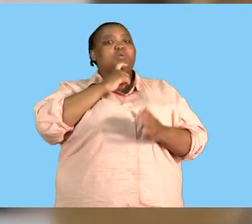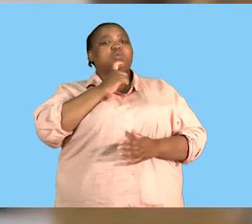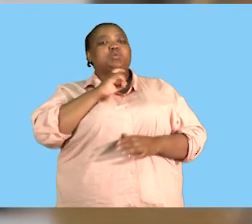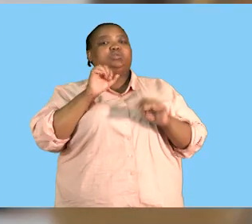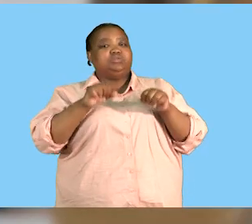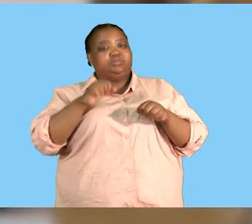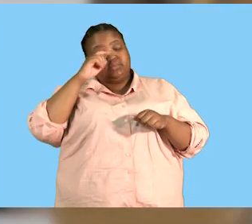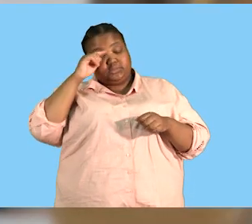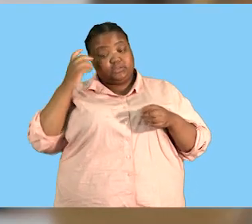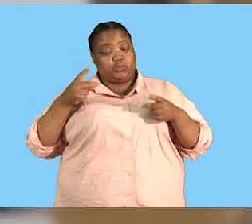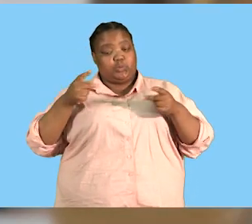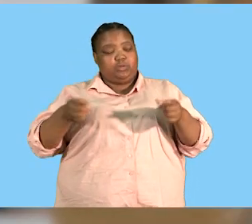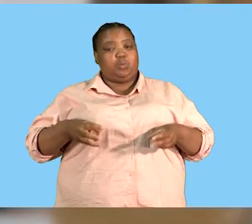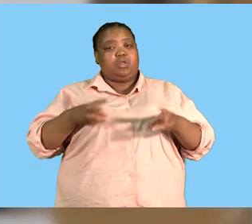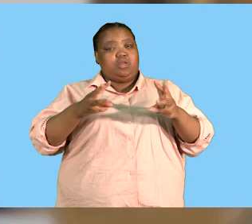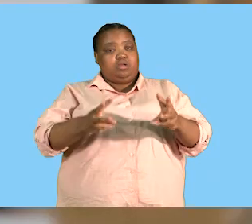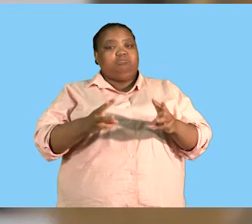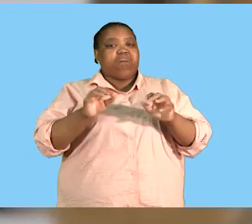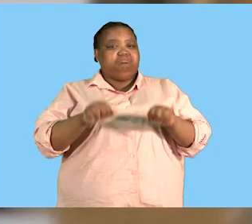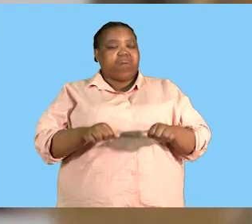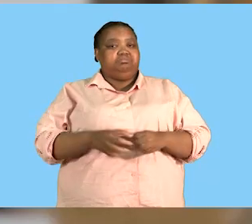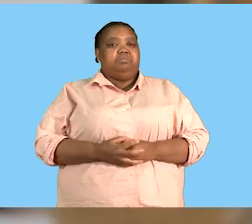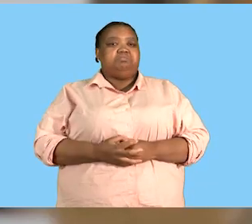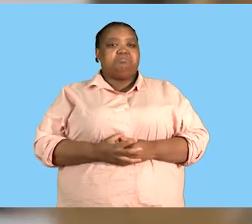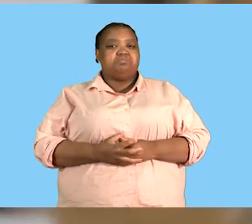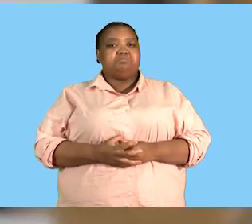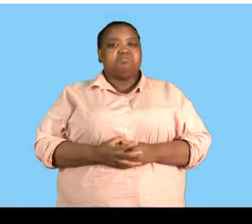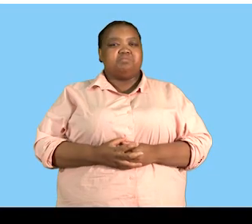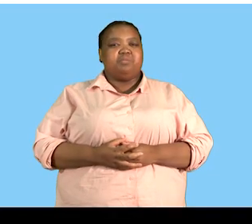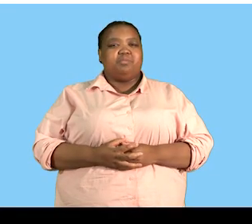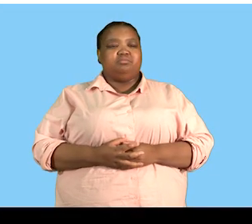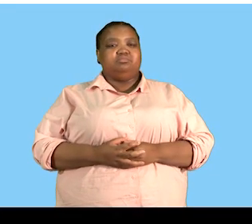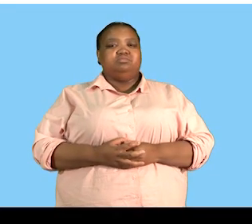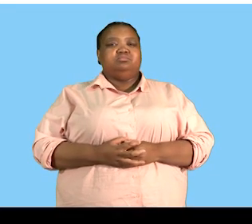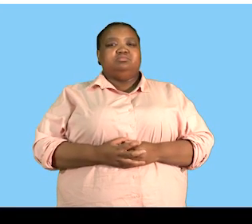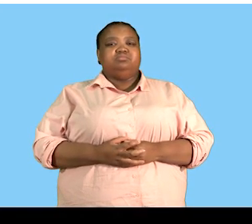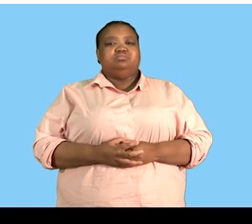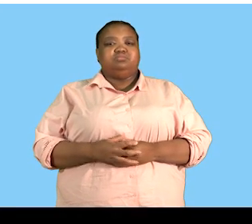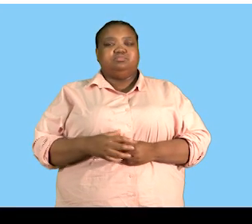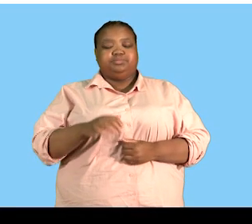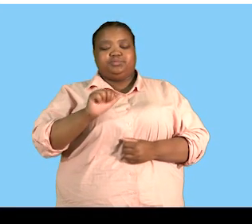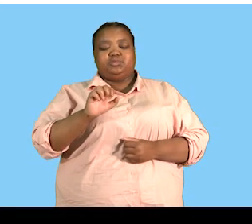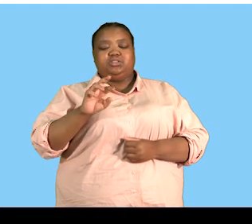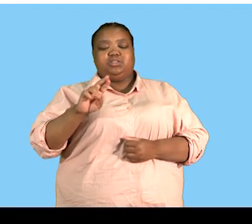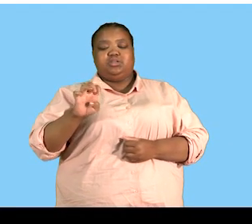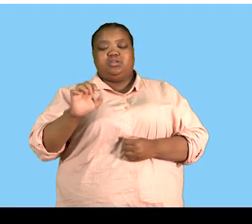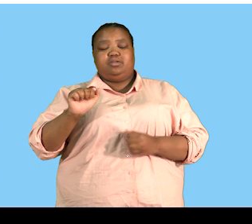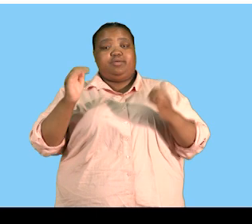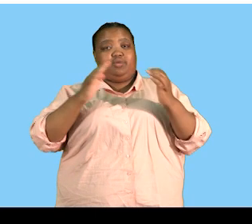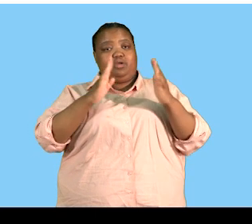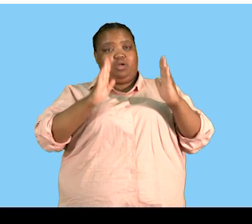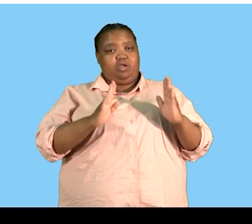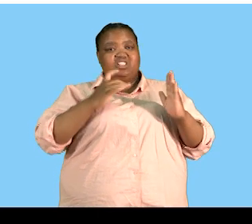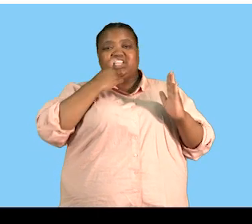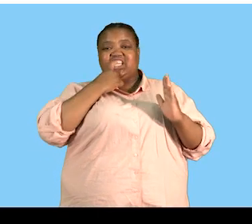to you because it's the quickest way possible. So they say the area of the